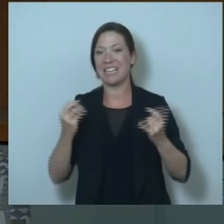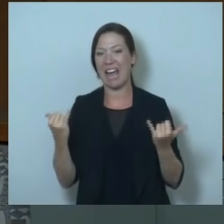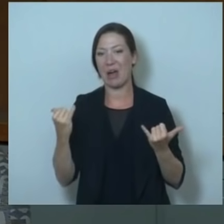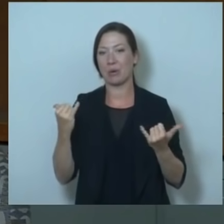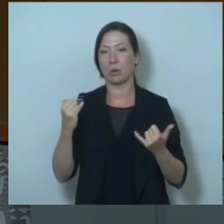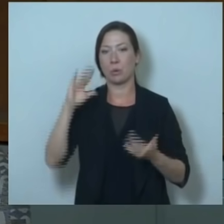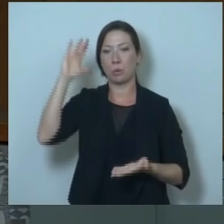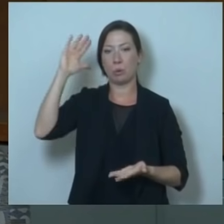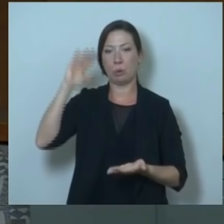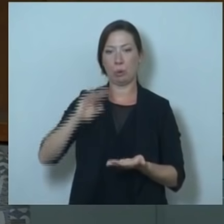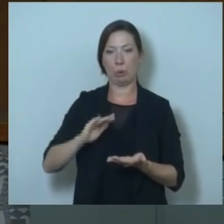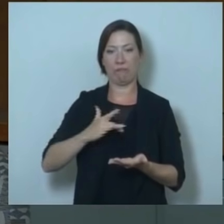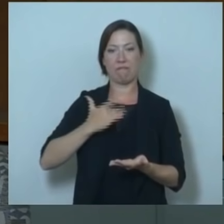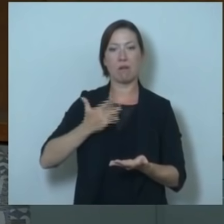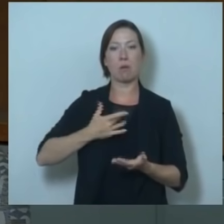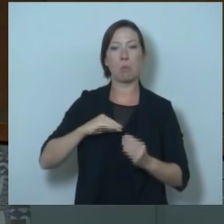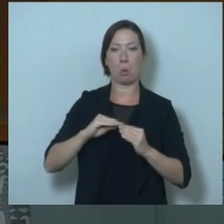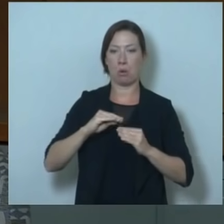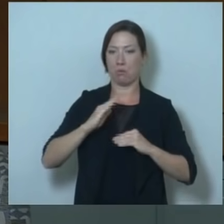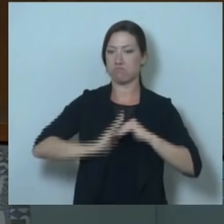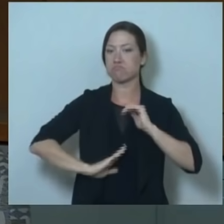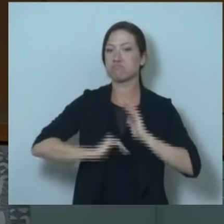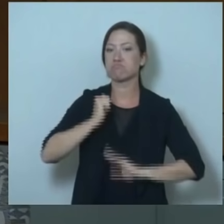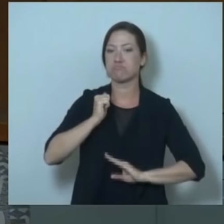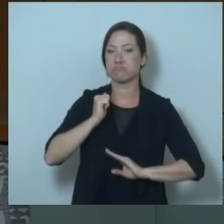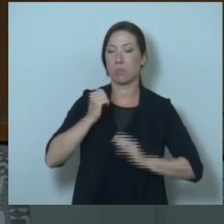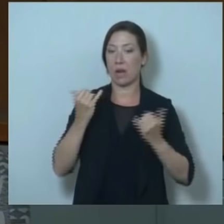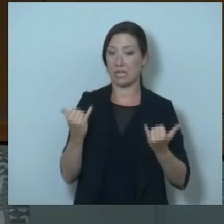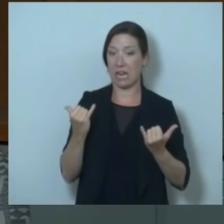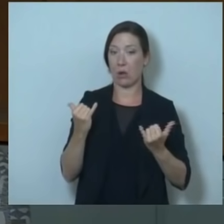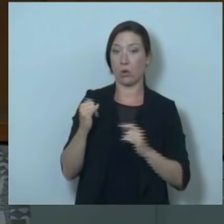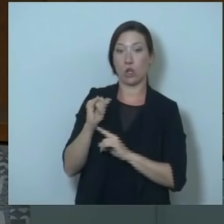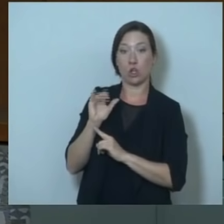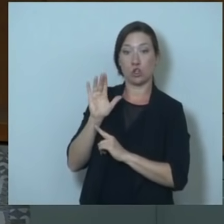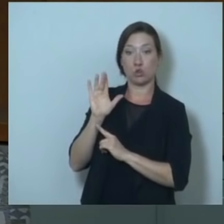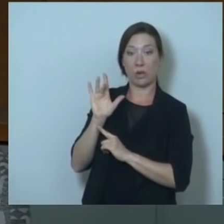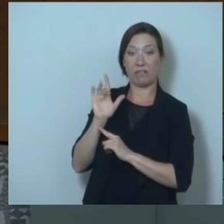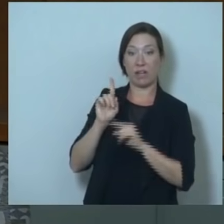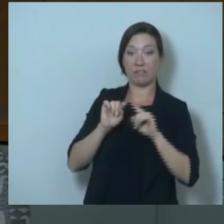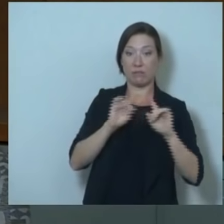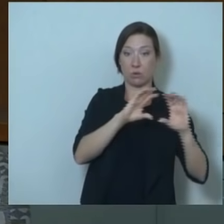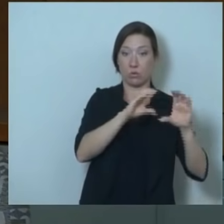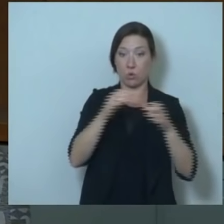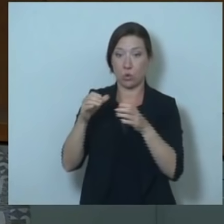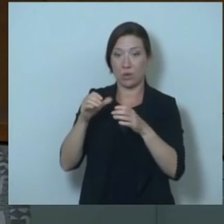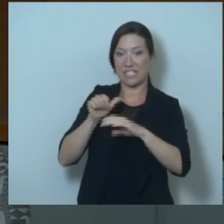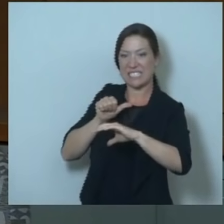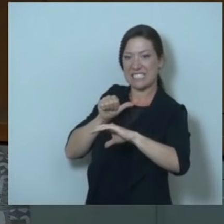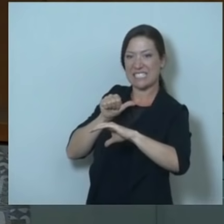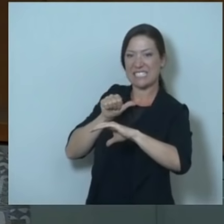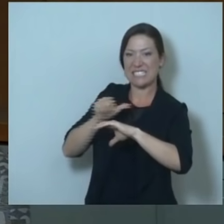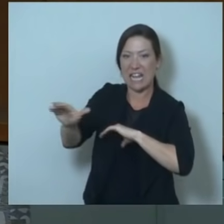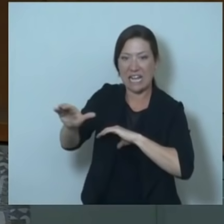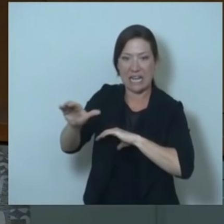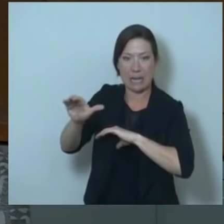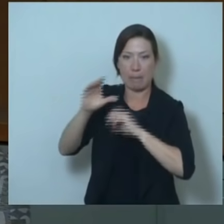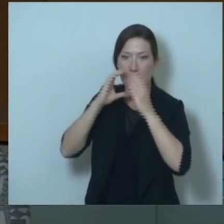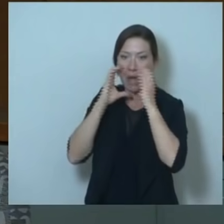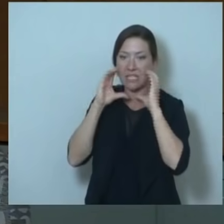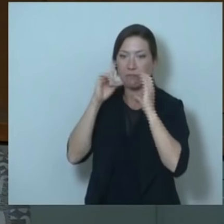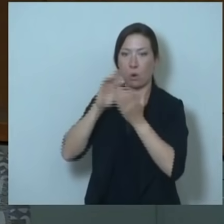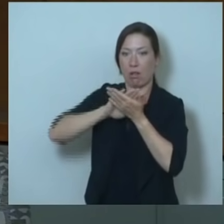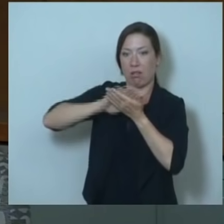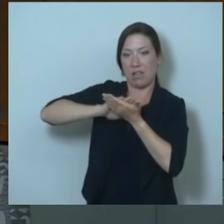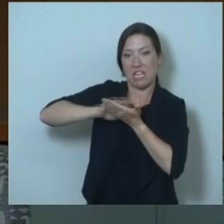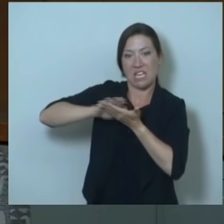have subscribed to send their PPE into this Battelle unit to get cleaned on a regular basis. They're using